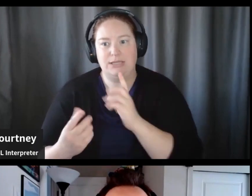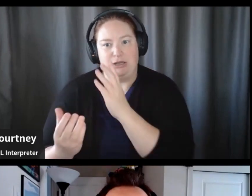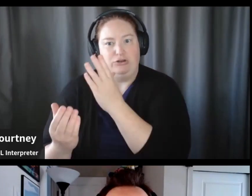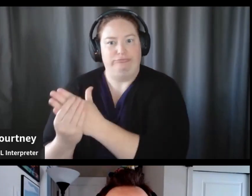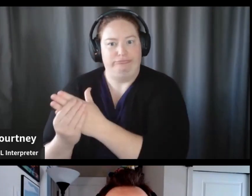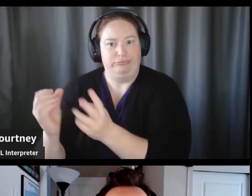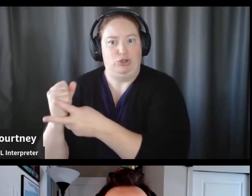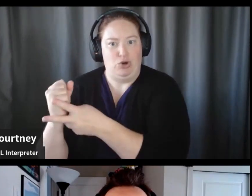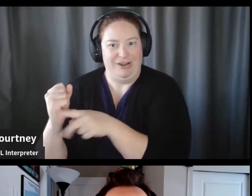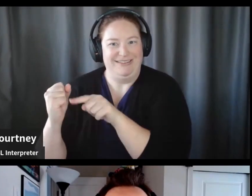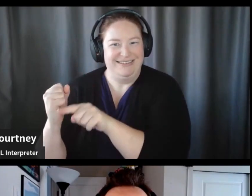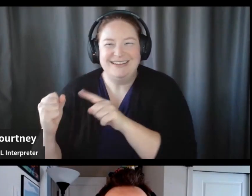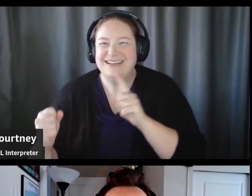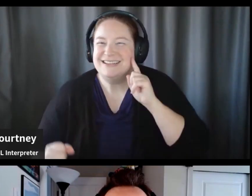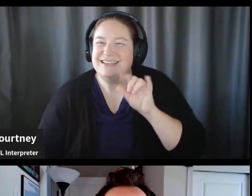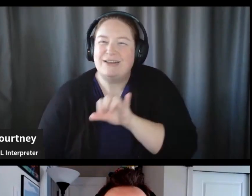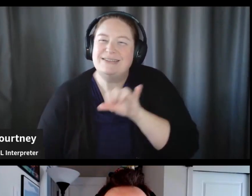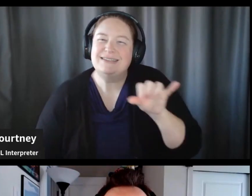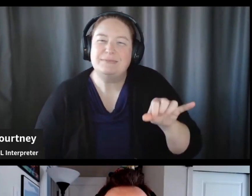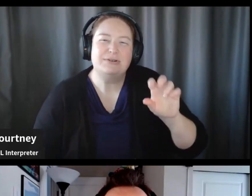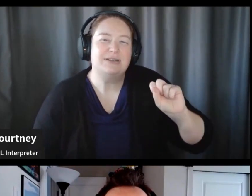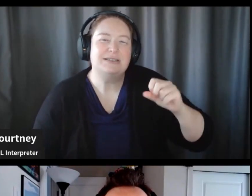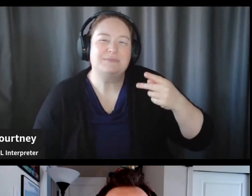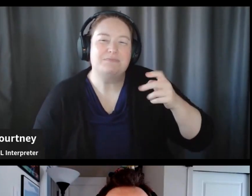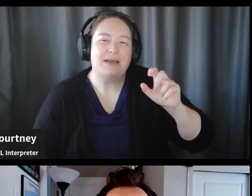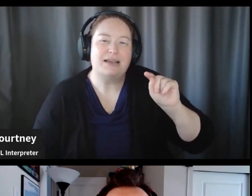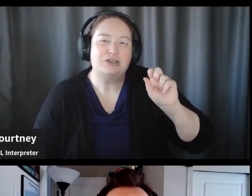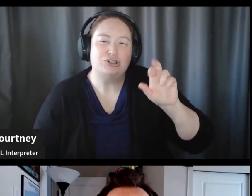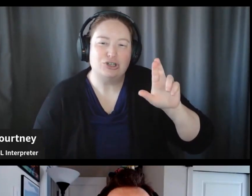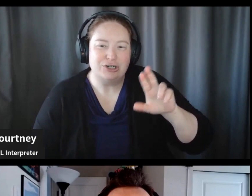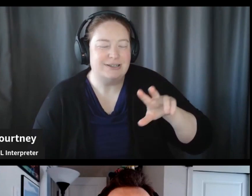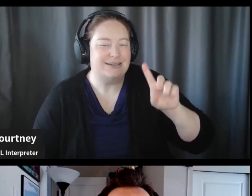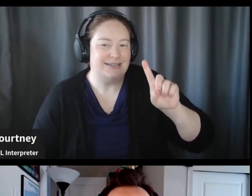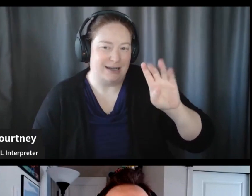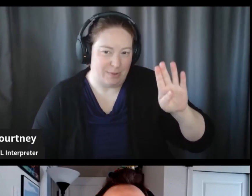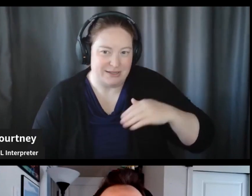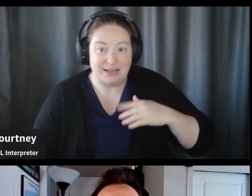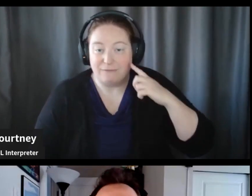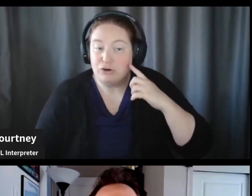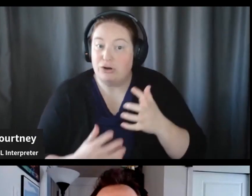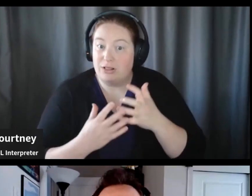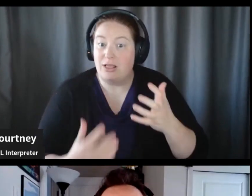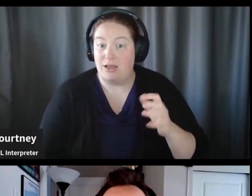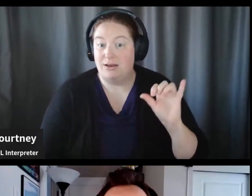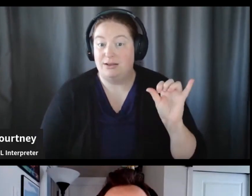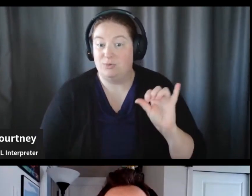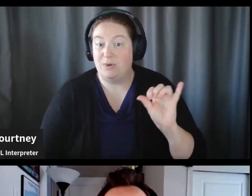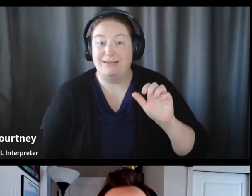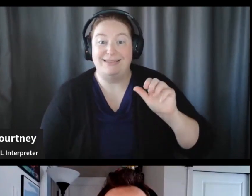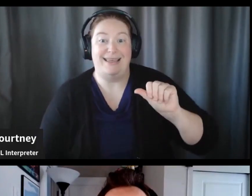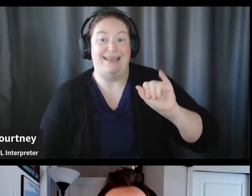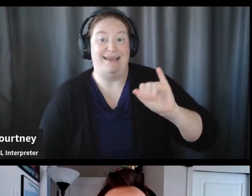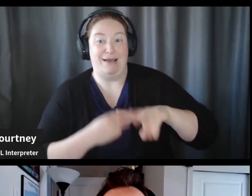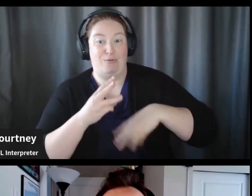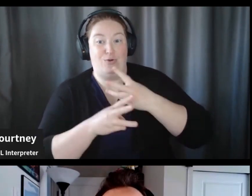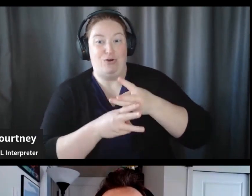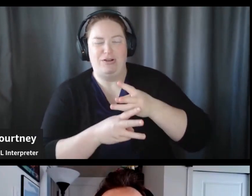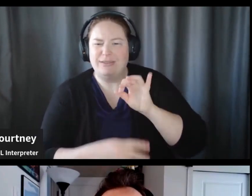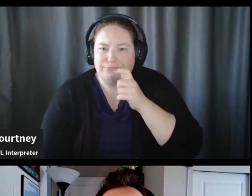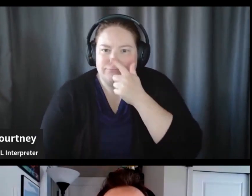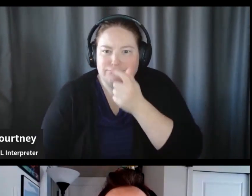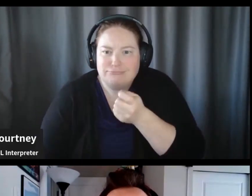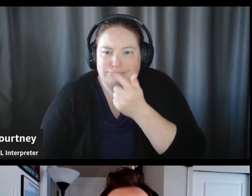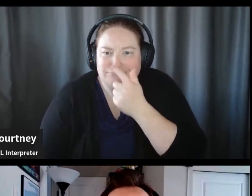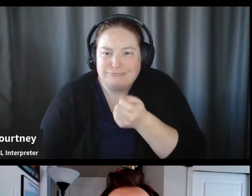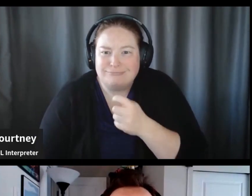sounds kind of similar to this vector database, and I've heard a lot about this as well in the AI world. So that's really interesting.